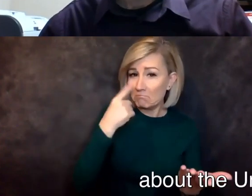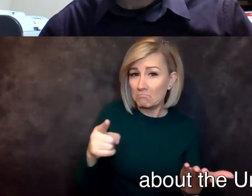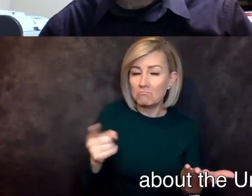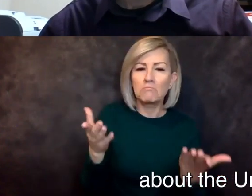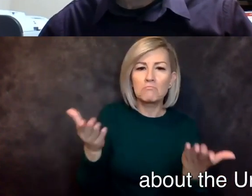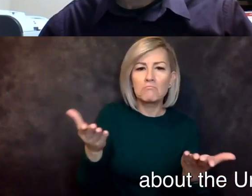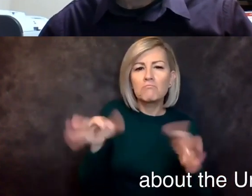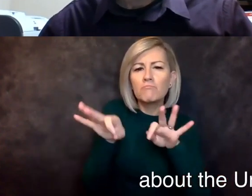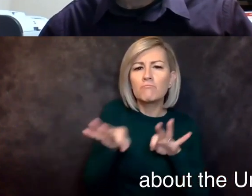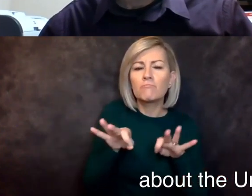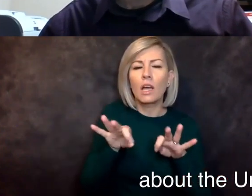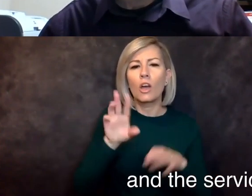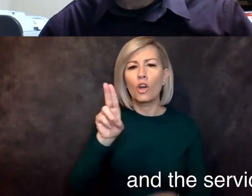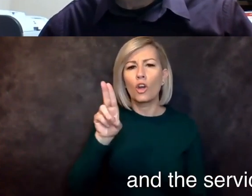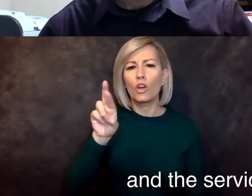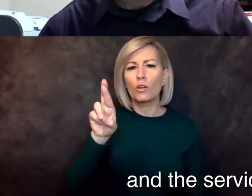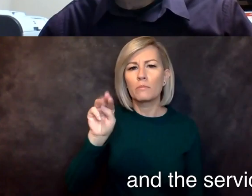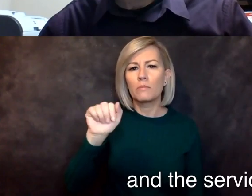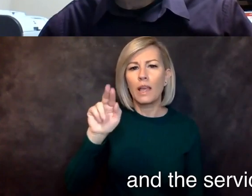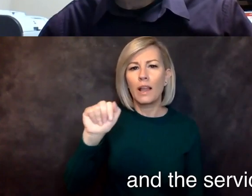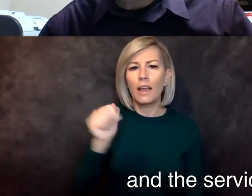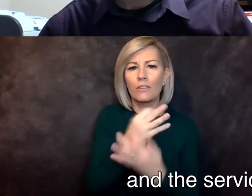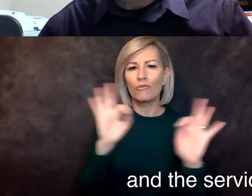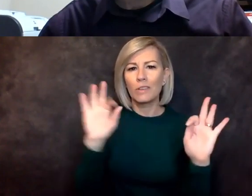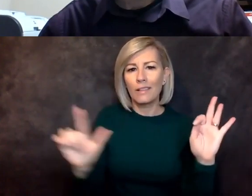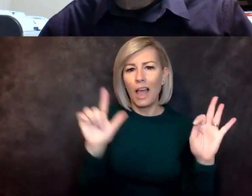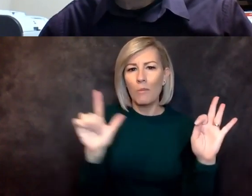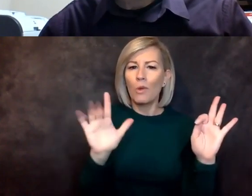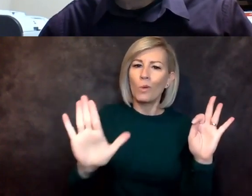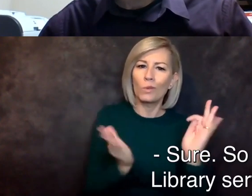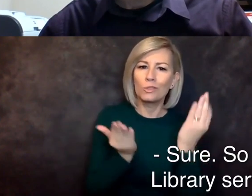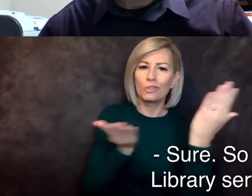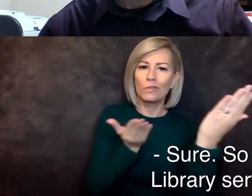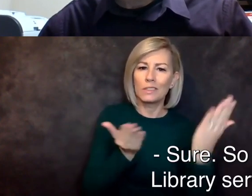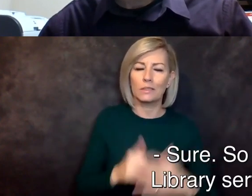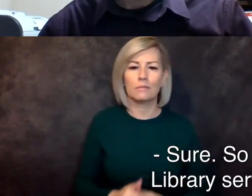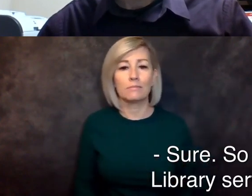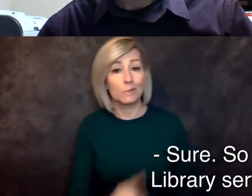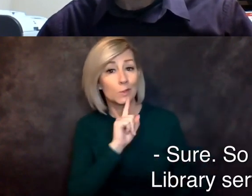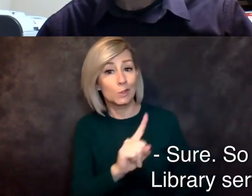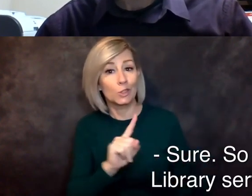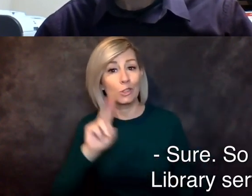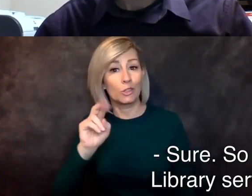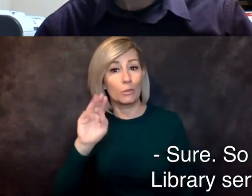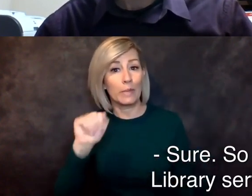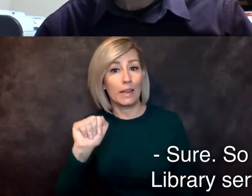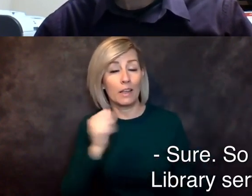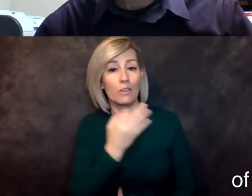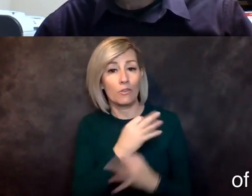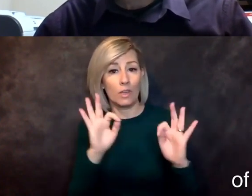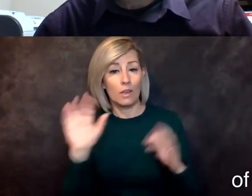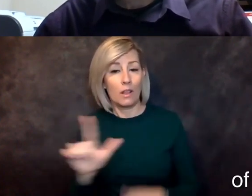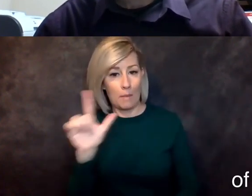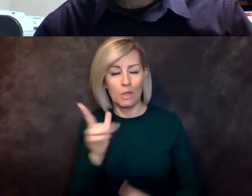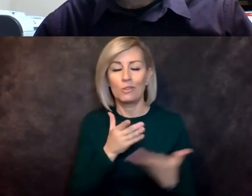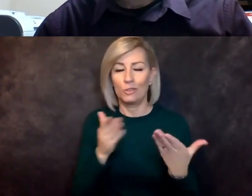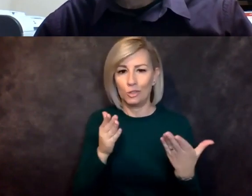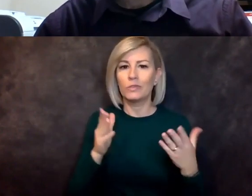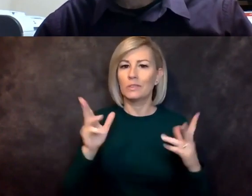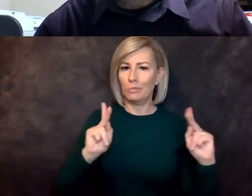Urbana Free Library and the services you offer there? Sure. So, the Urbana Free Library serves the residents of Urbana.